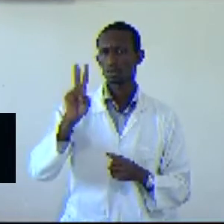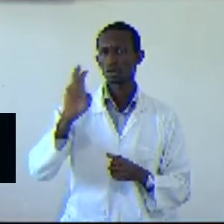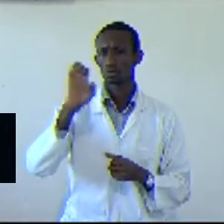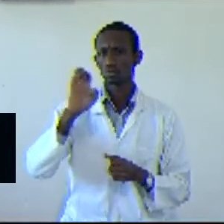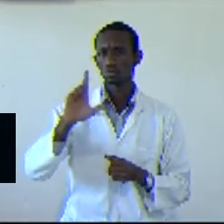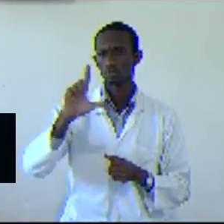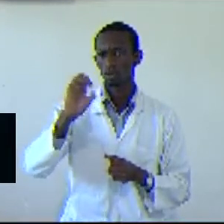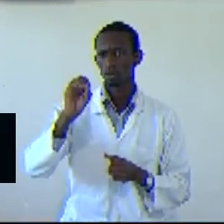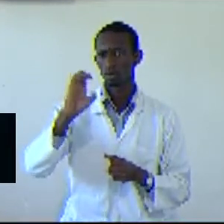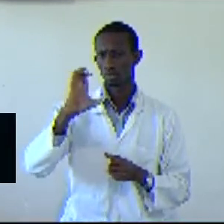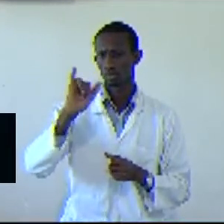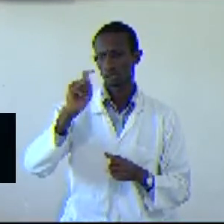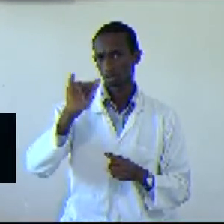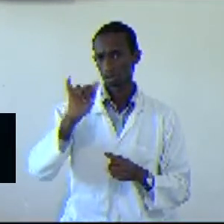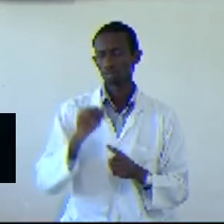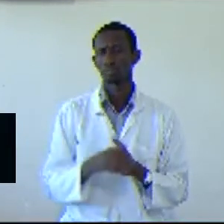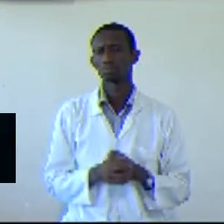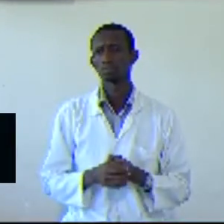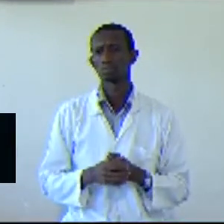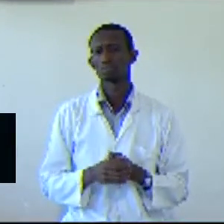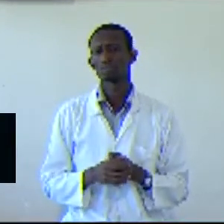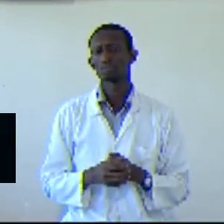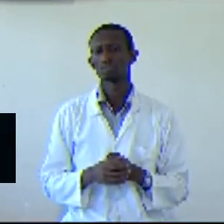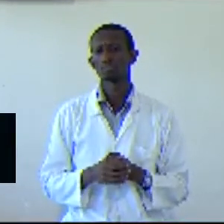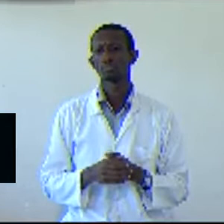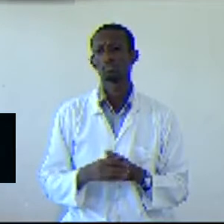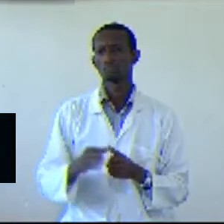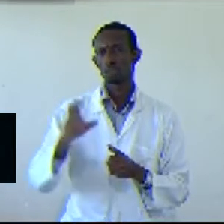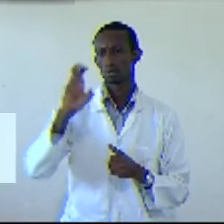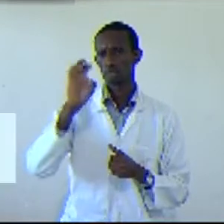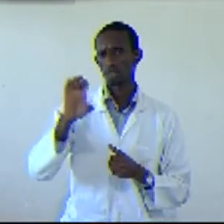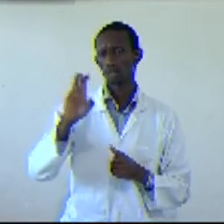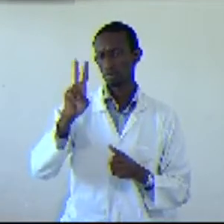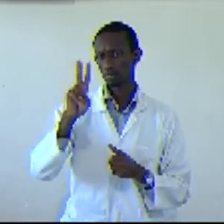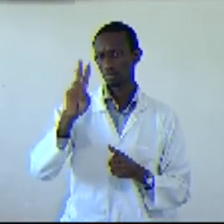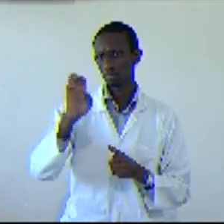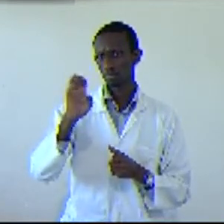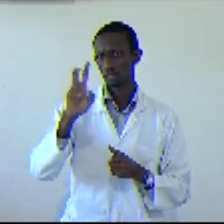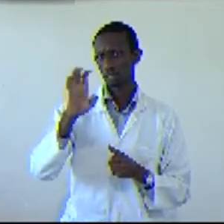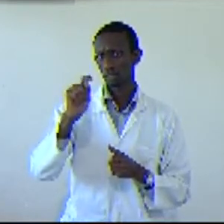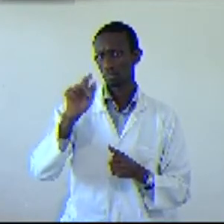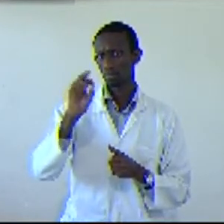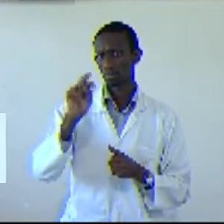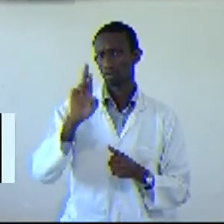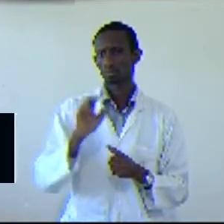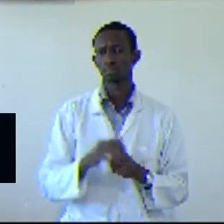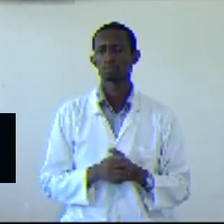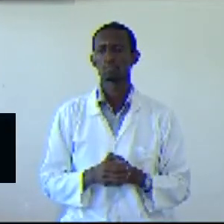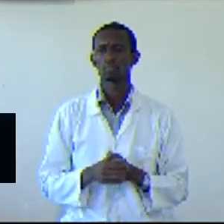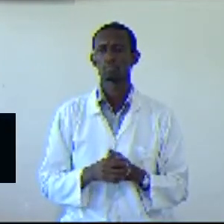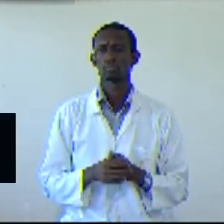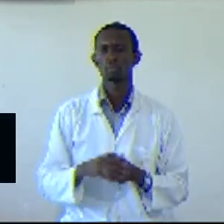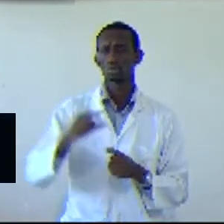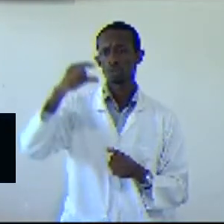is a vector quantity. So now here we